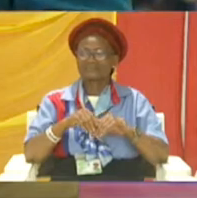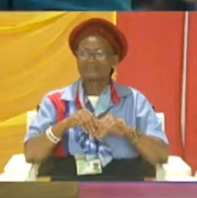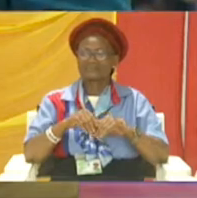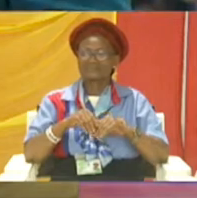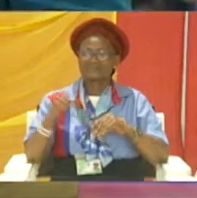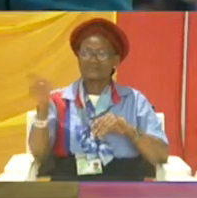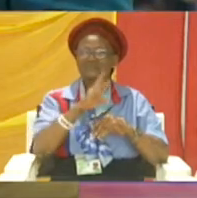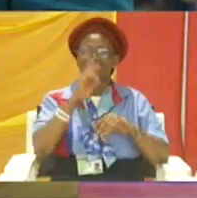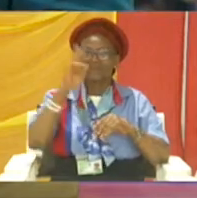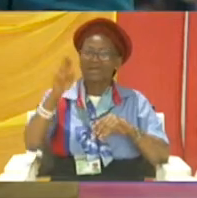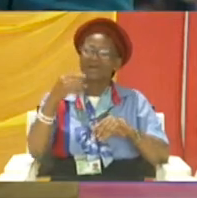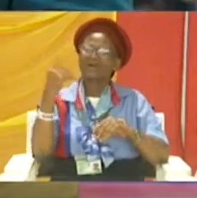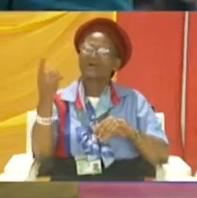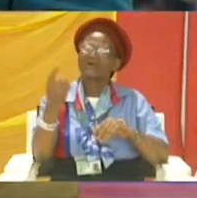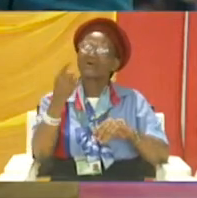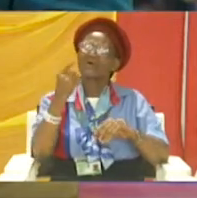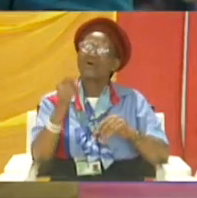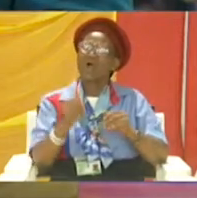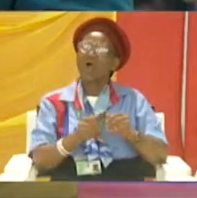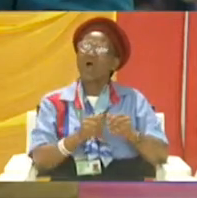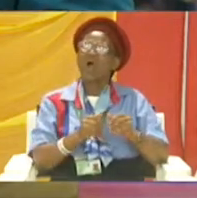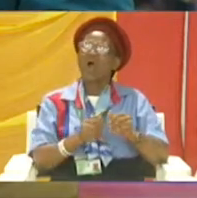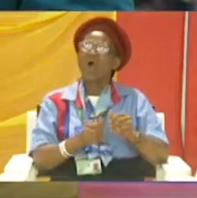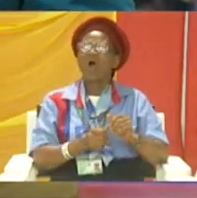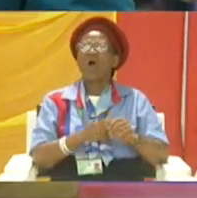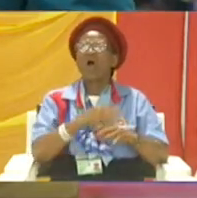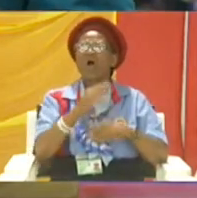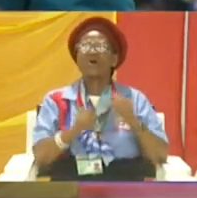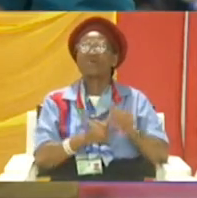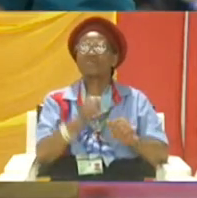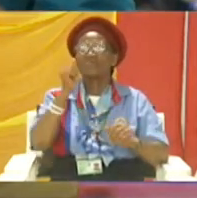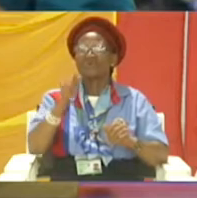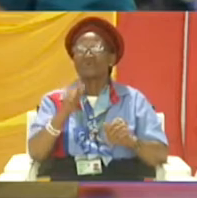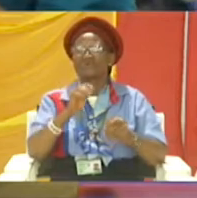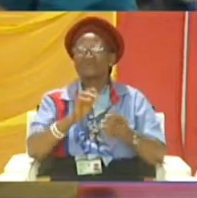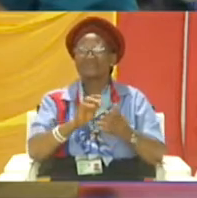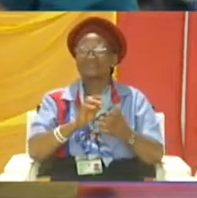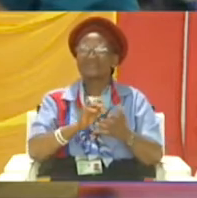almost bankrupt. The Lord